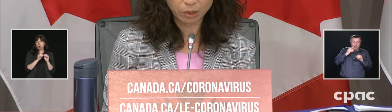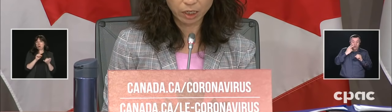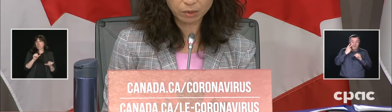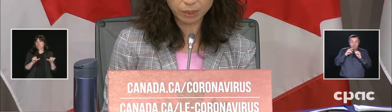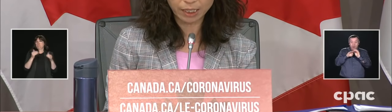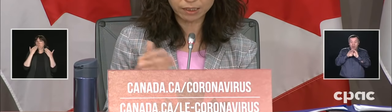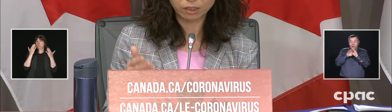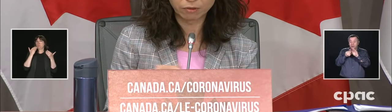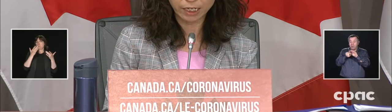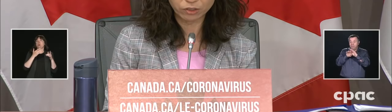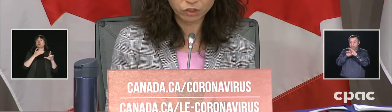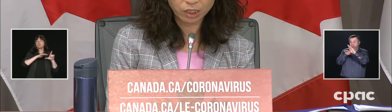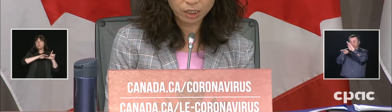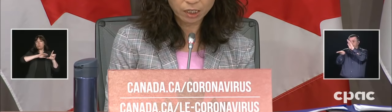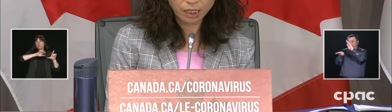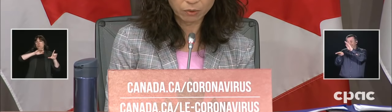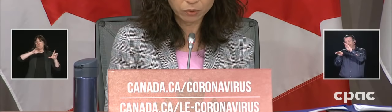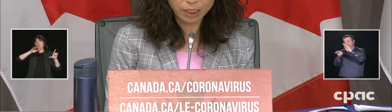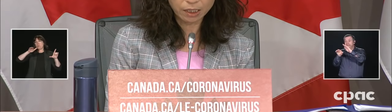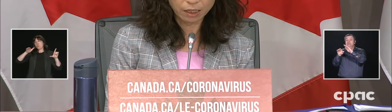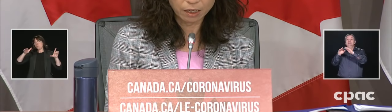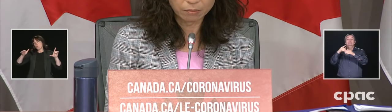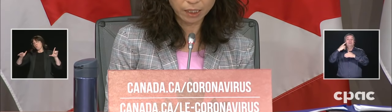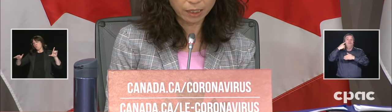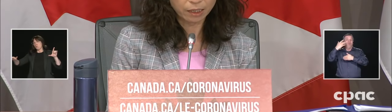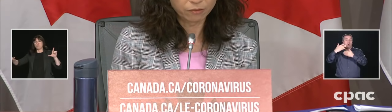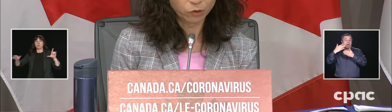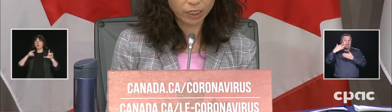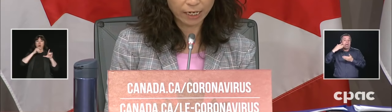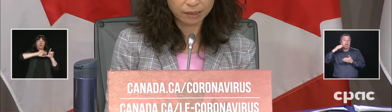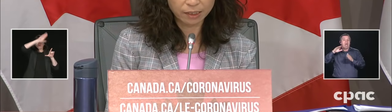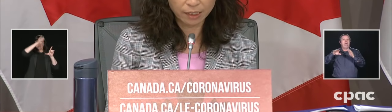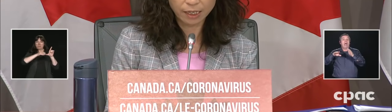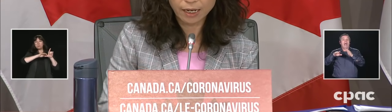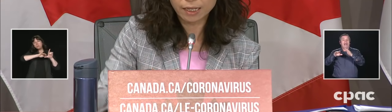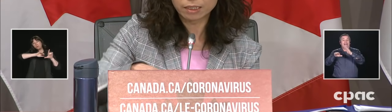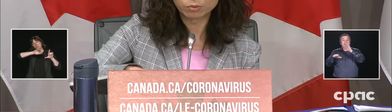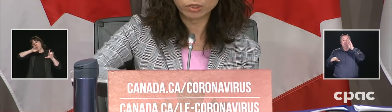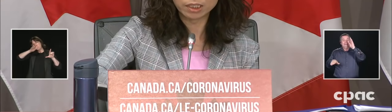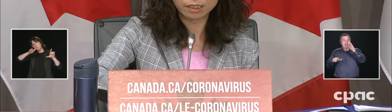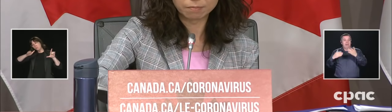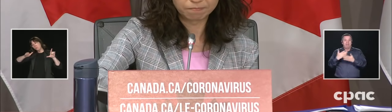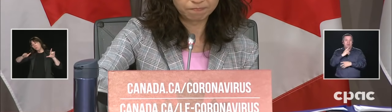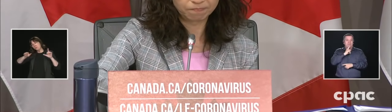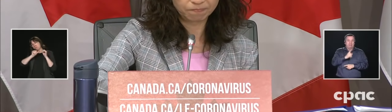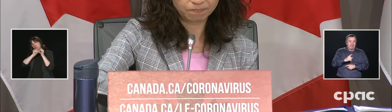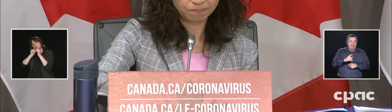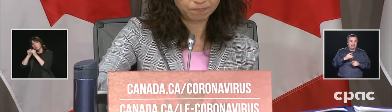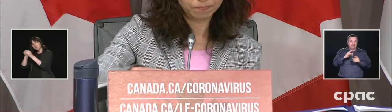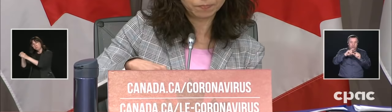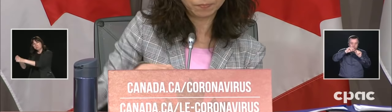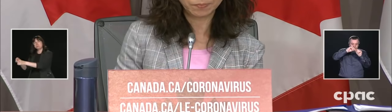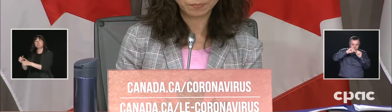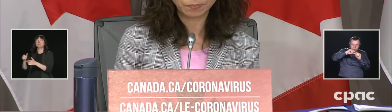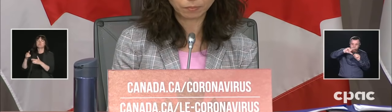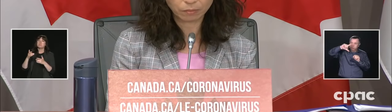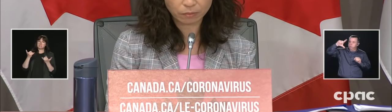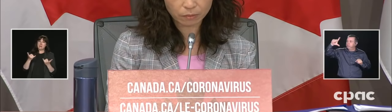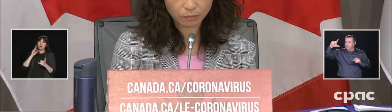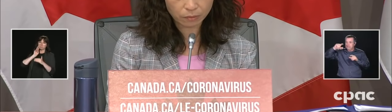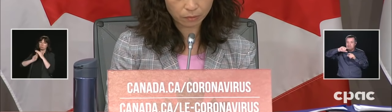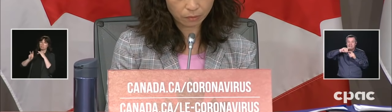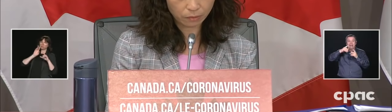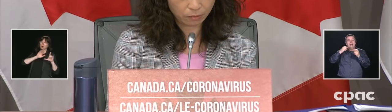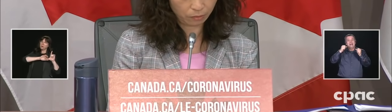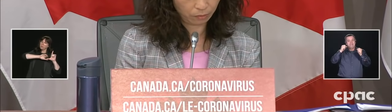wider apart. But that's the range that we are forecasting at this point in time. Thank you,